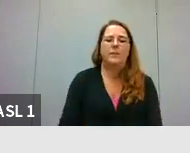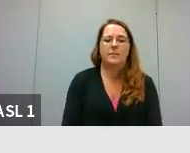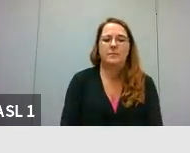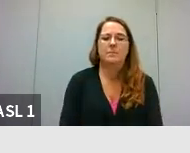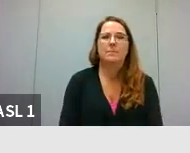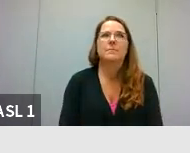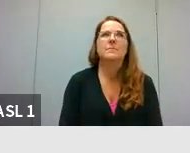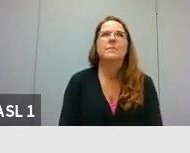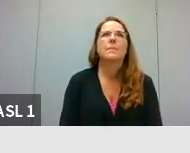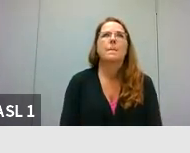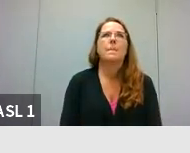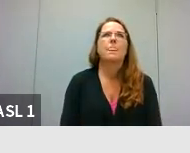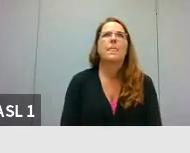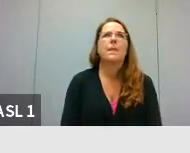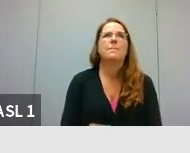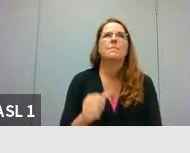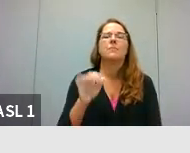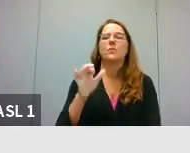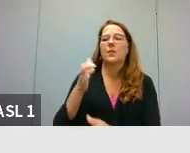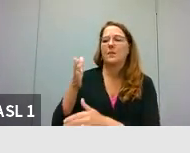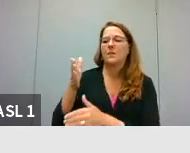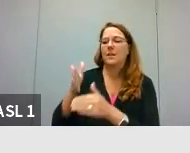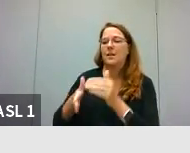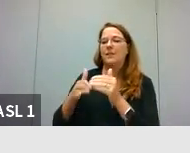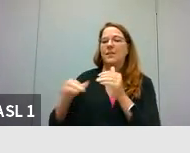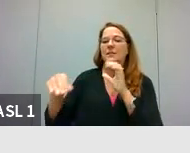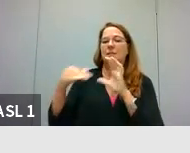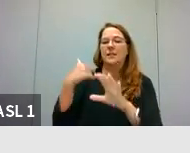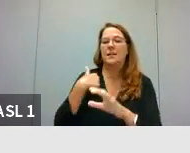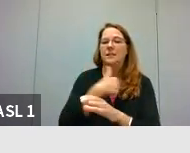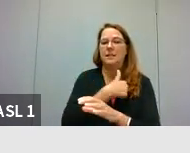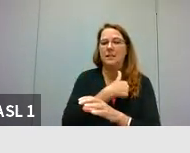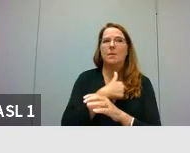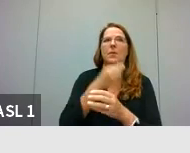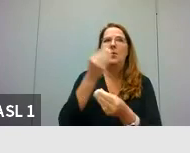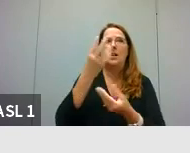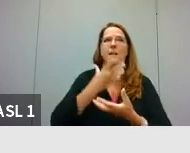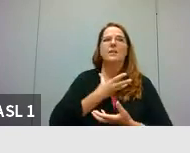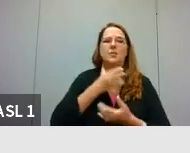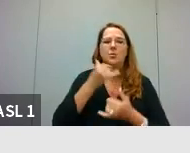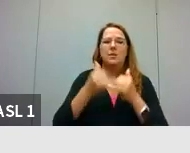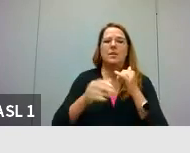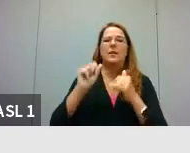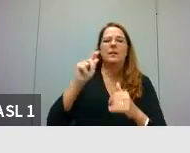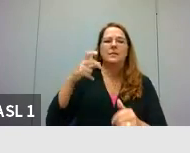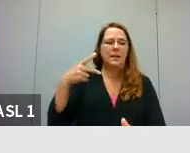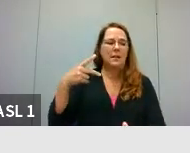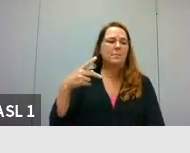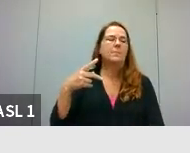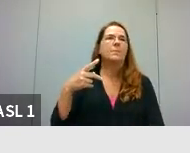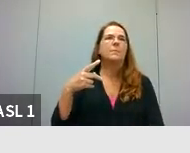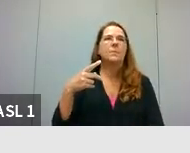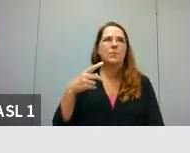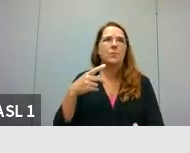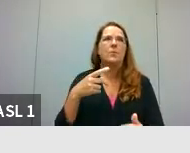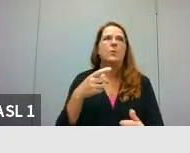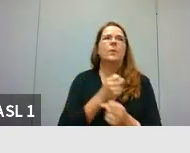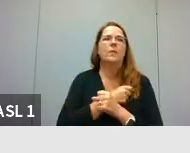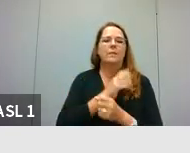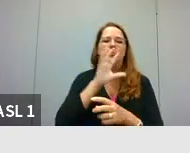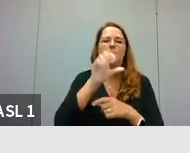And if you, at the end of this, could send us an email to let us know what that last step was to get that back, we would love to capture that information. Thank you so